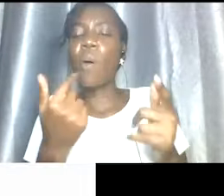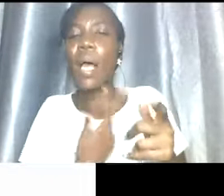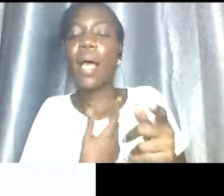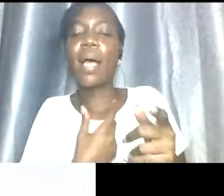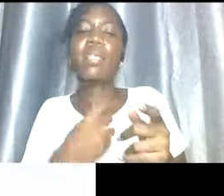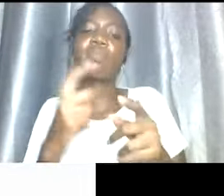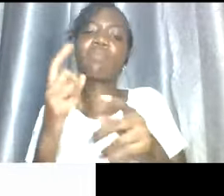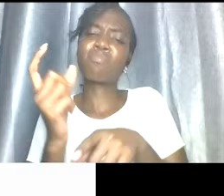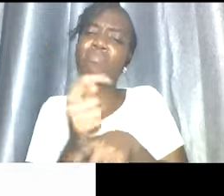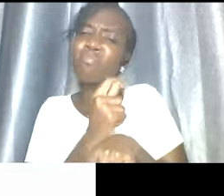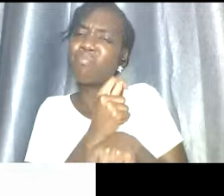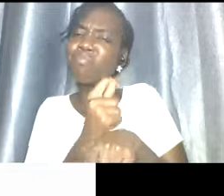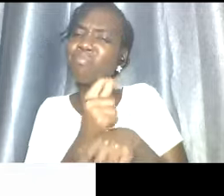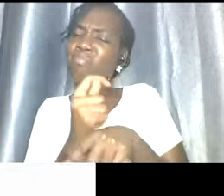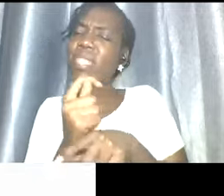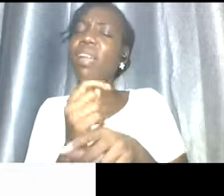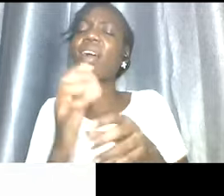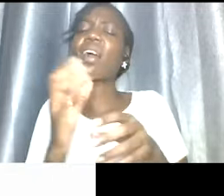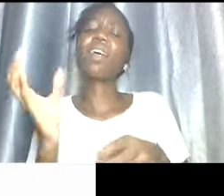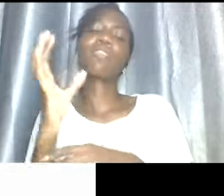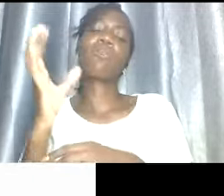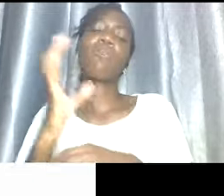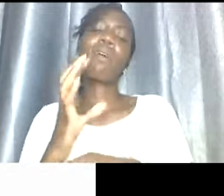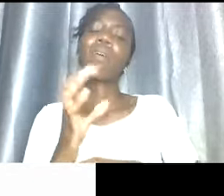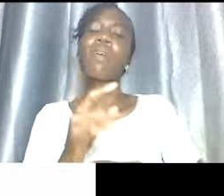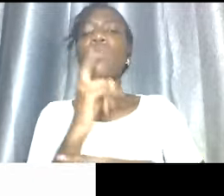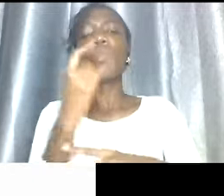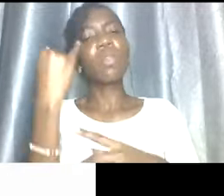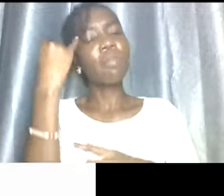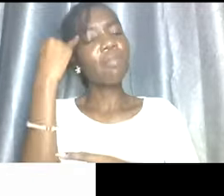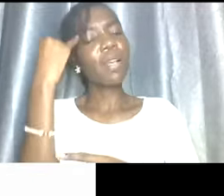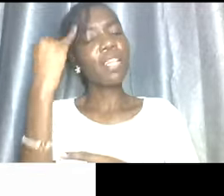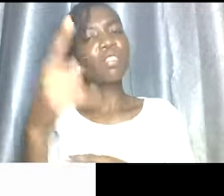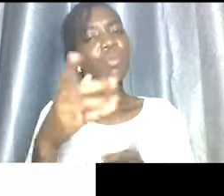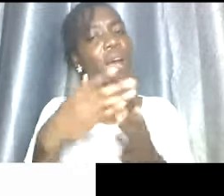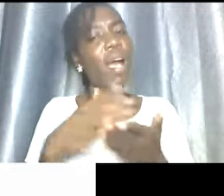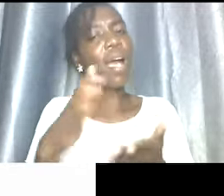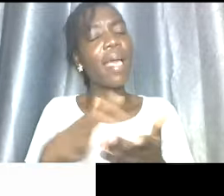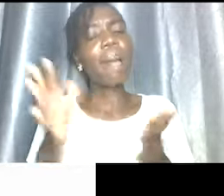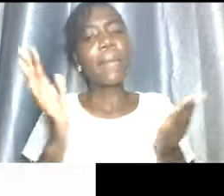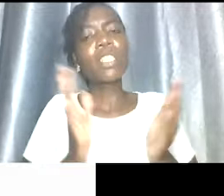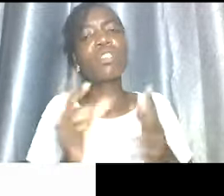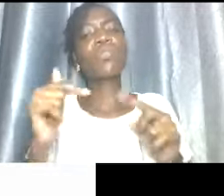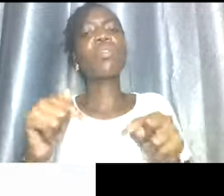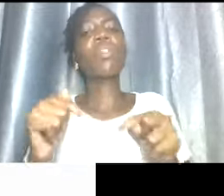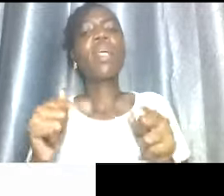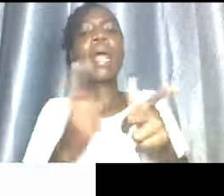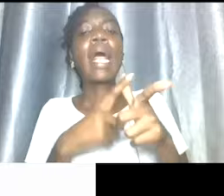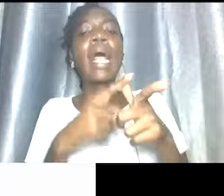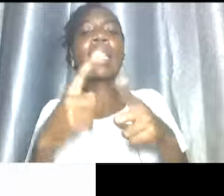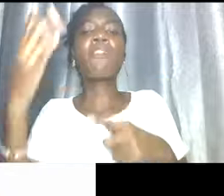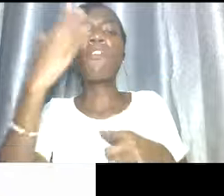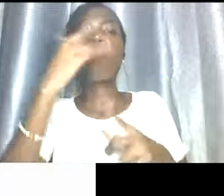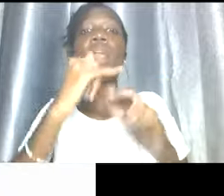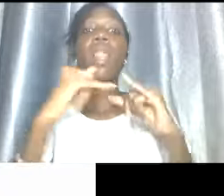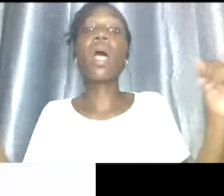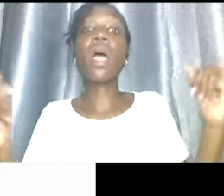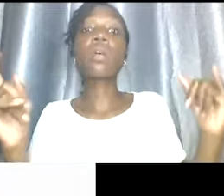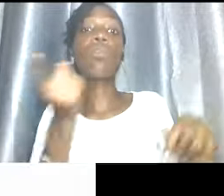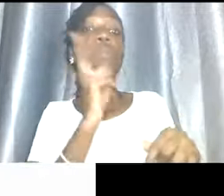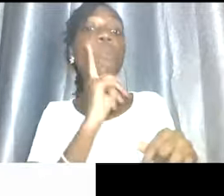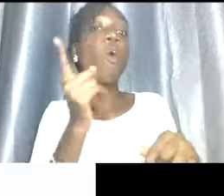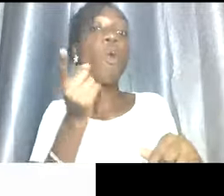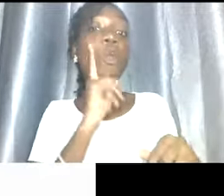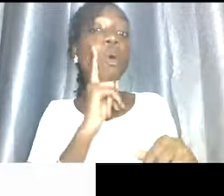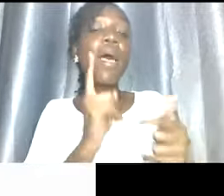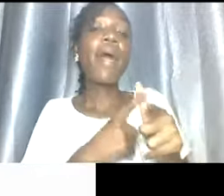customers. Can you imagine hiring someone today, putting them on your front line tomorrow without